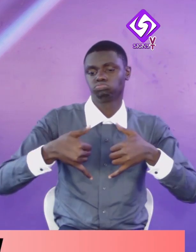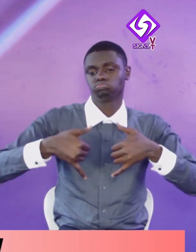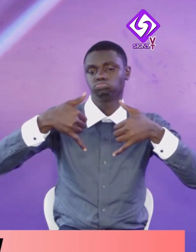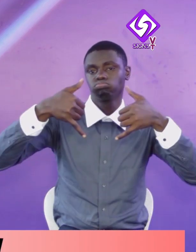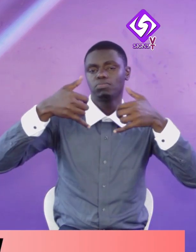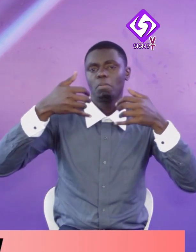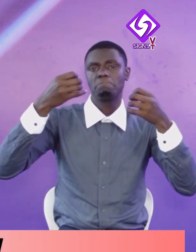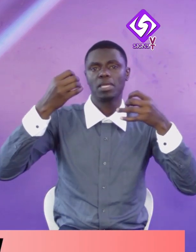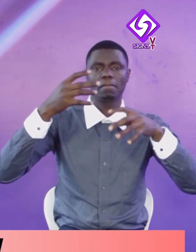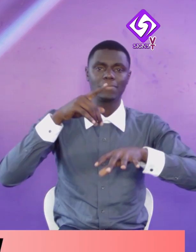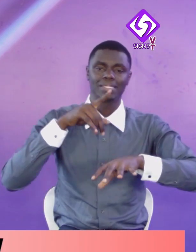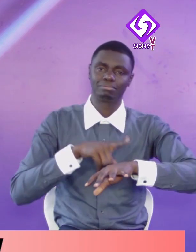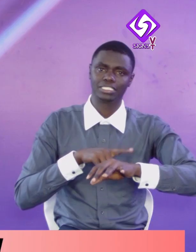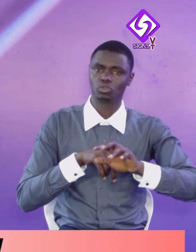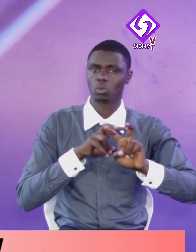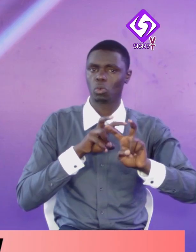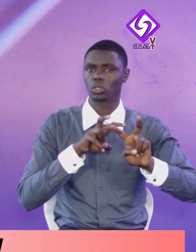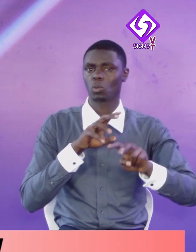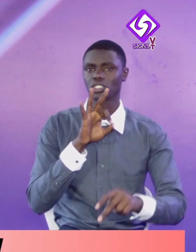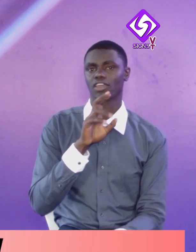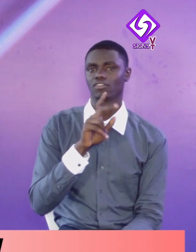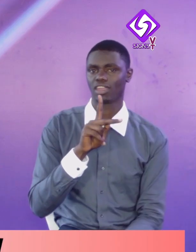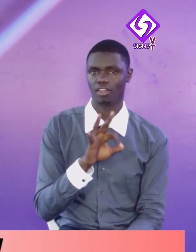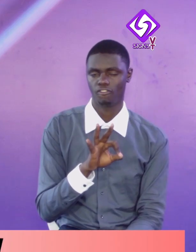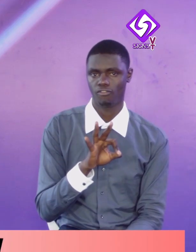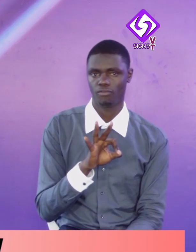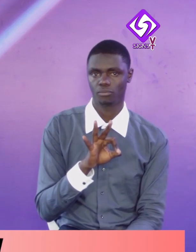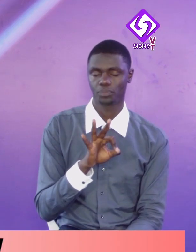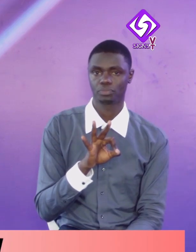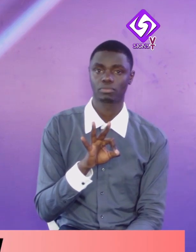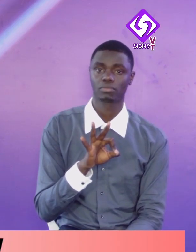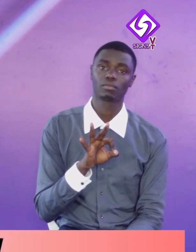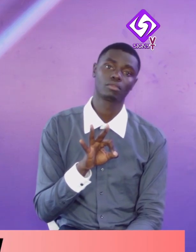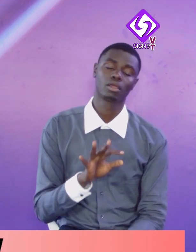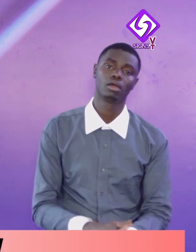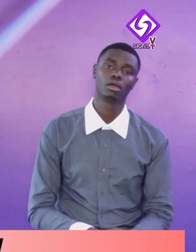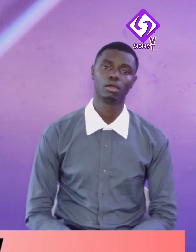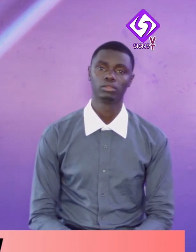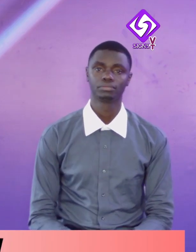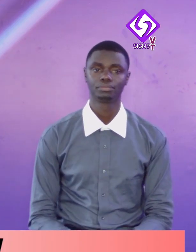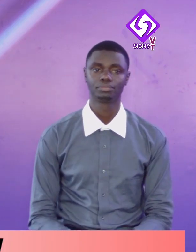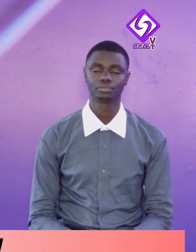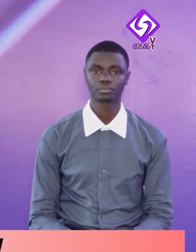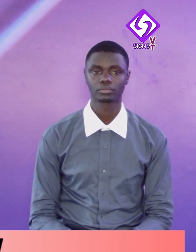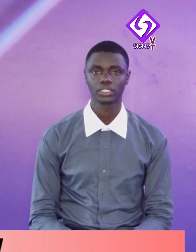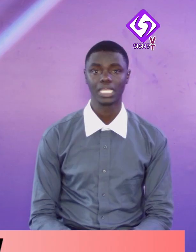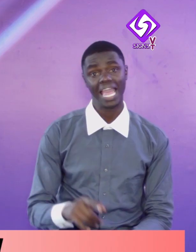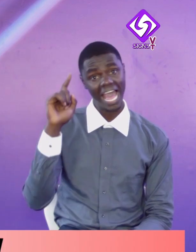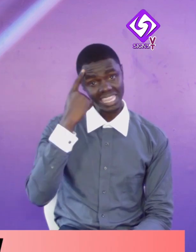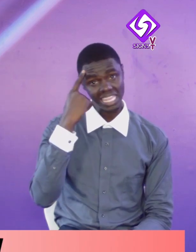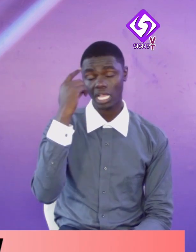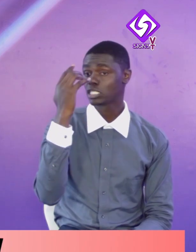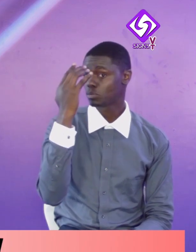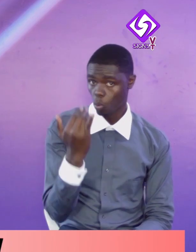many seasons that we've been watching the FKF Premier League. And I think it's because